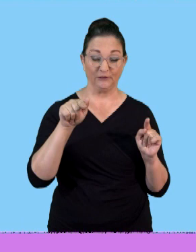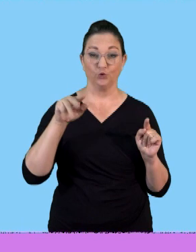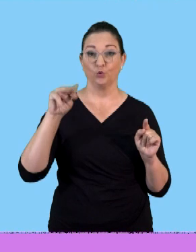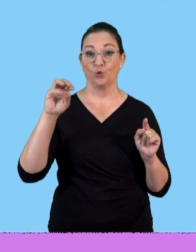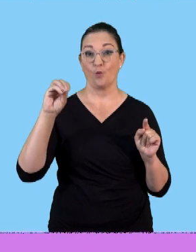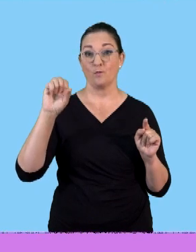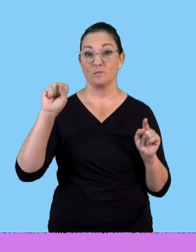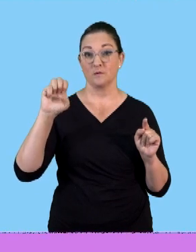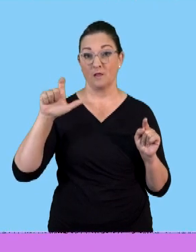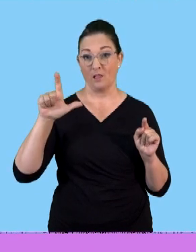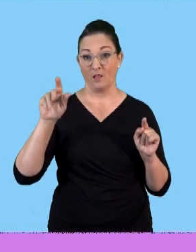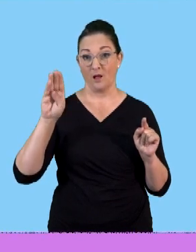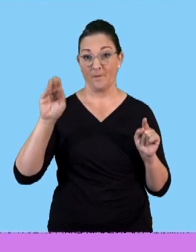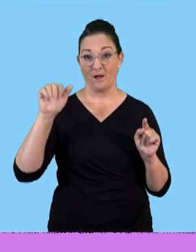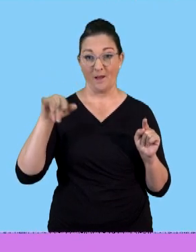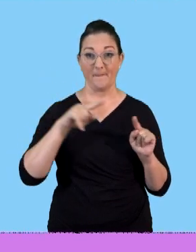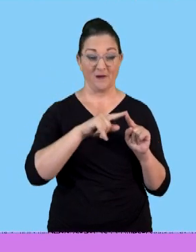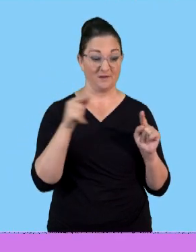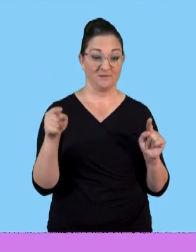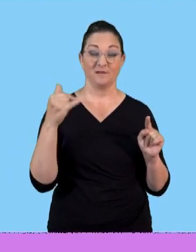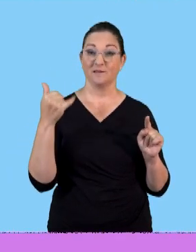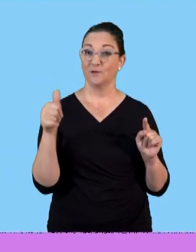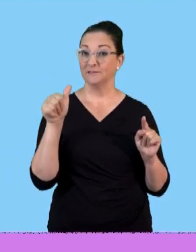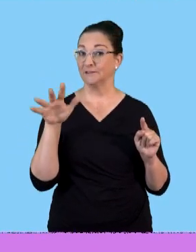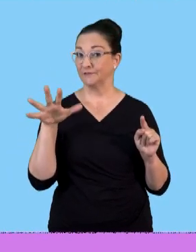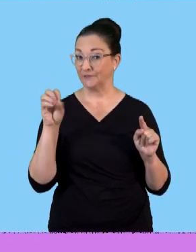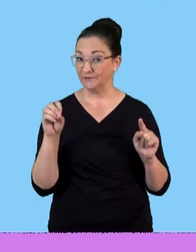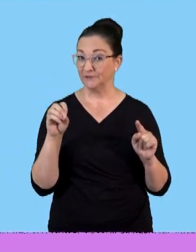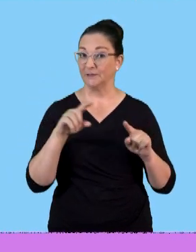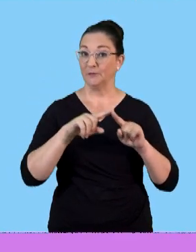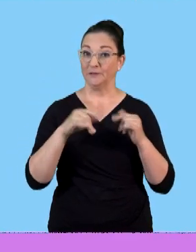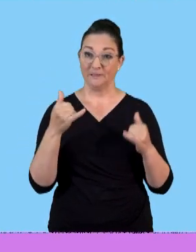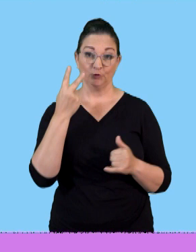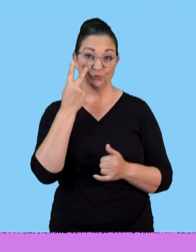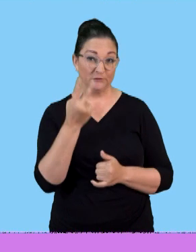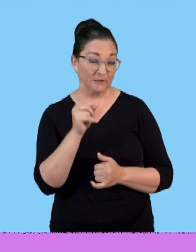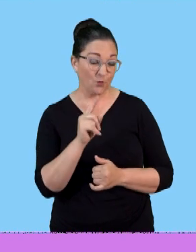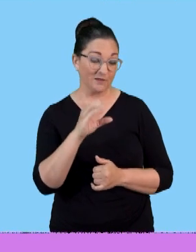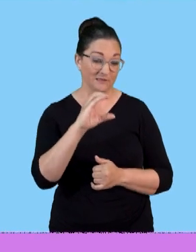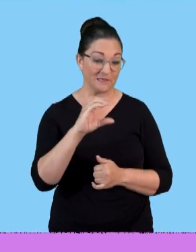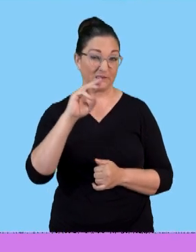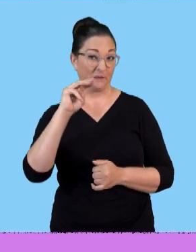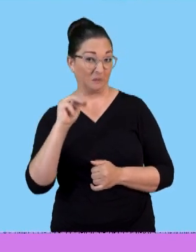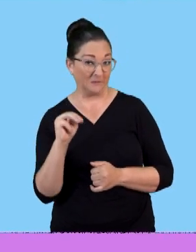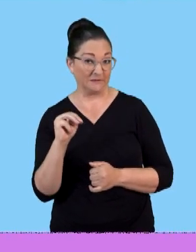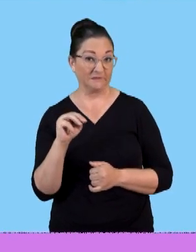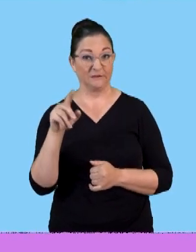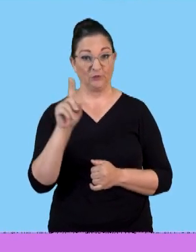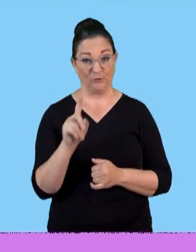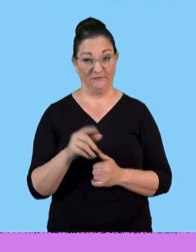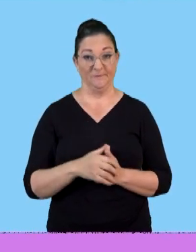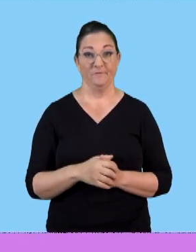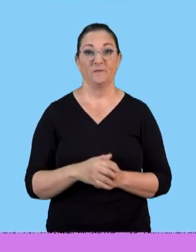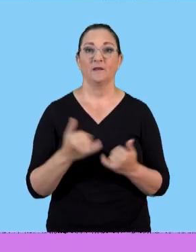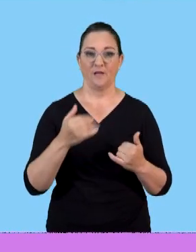kilometers, right? Determine the distance on the map in centimeters. So let's understand the question. We are saying the distance between